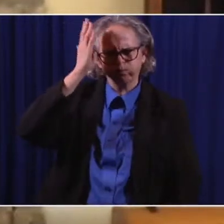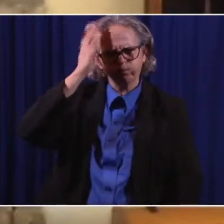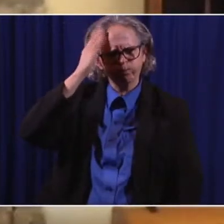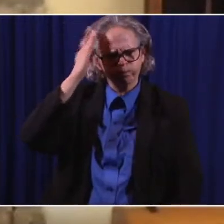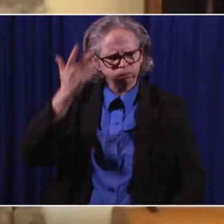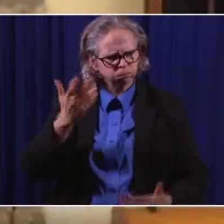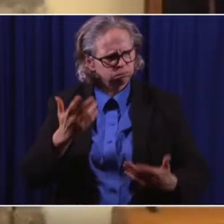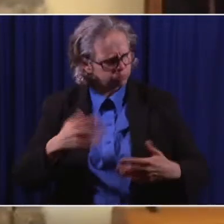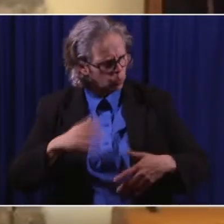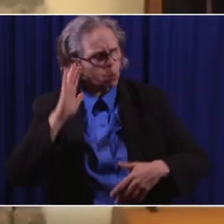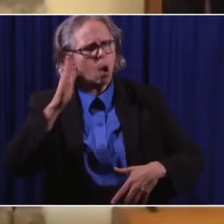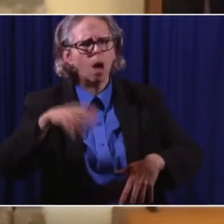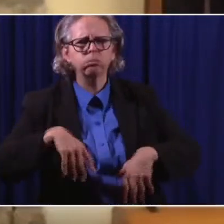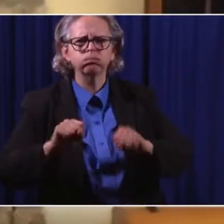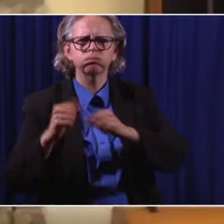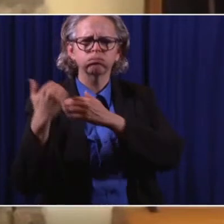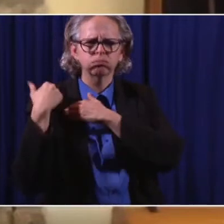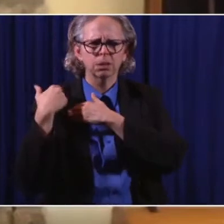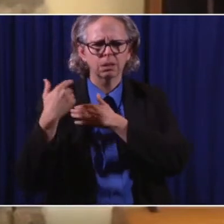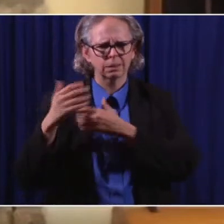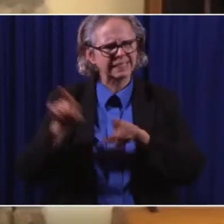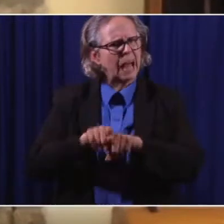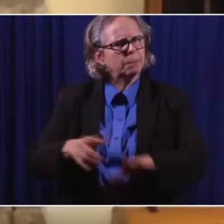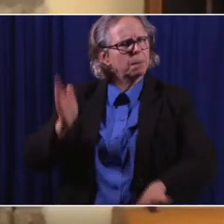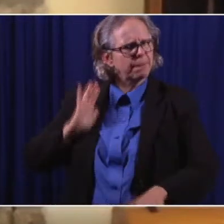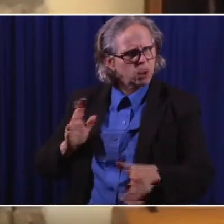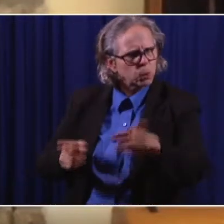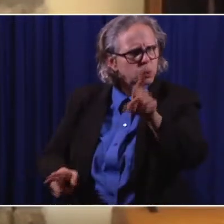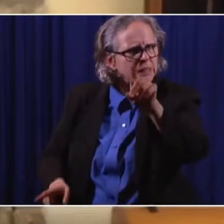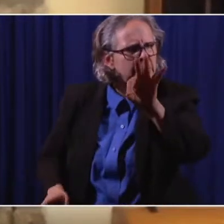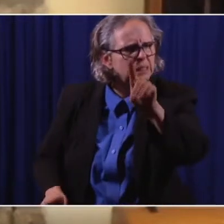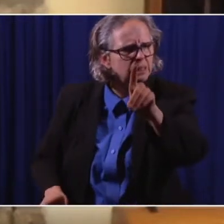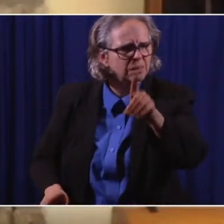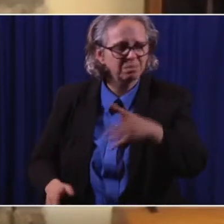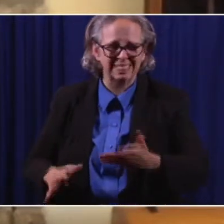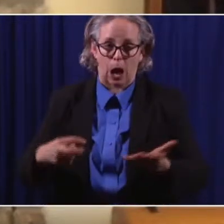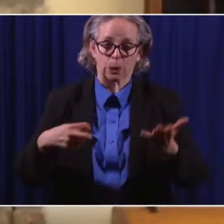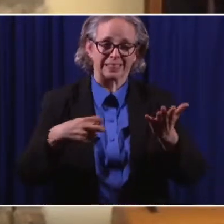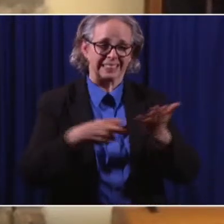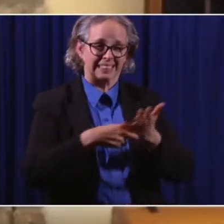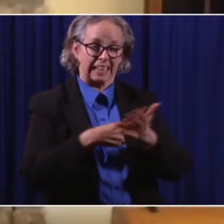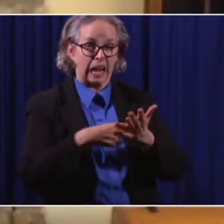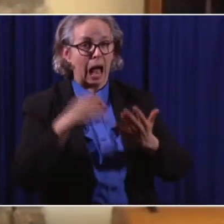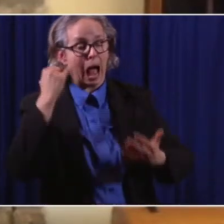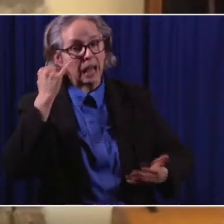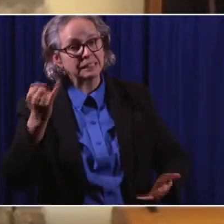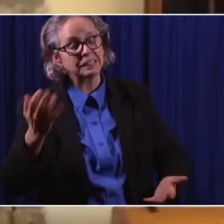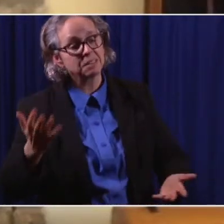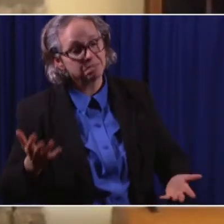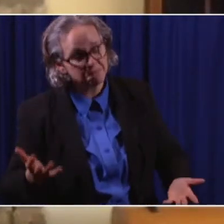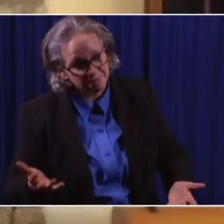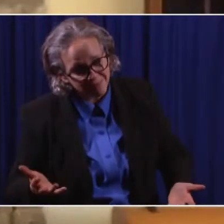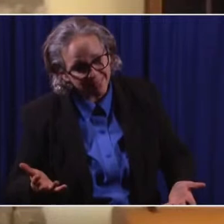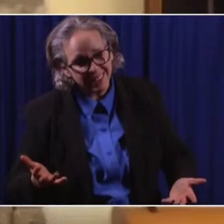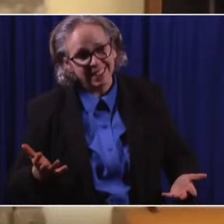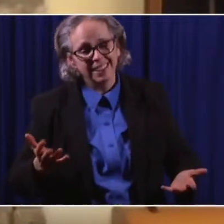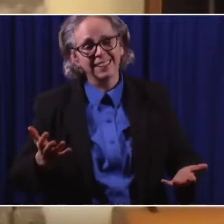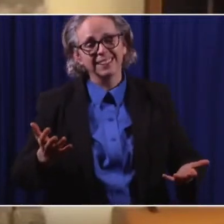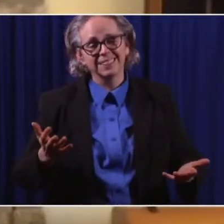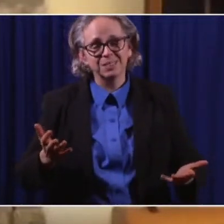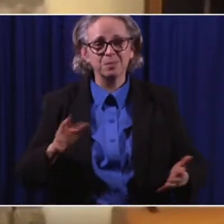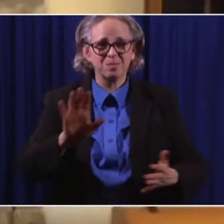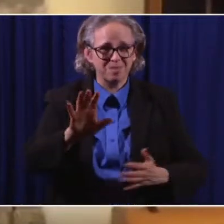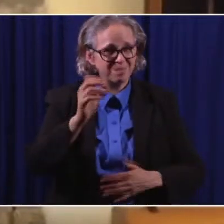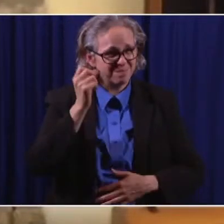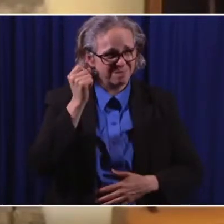county. As far as issuing tickets, quite candidly, when we put this mask order out, we did